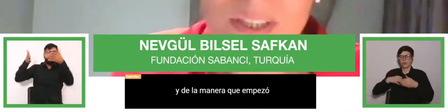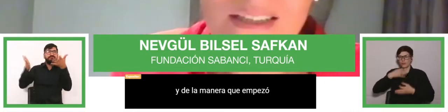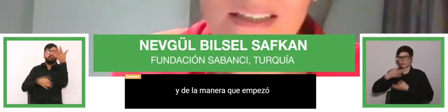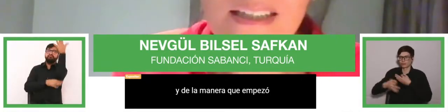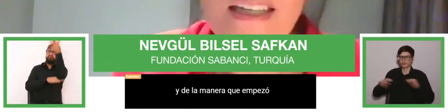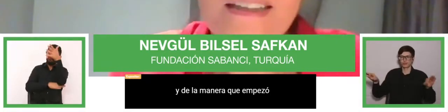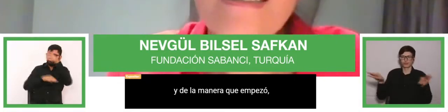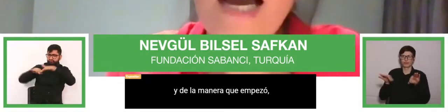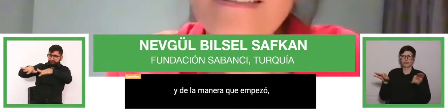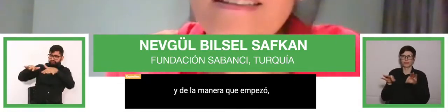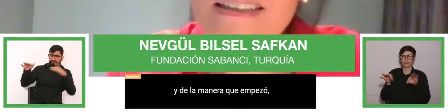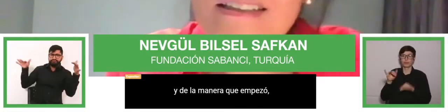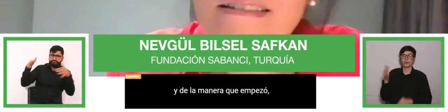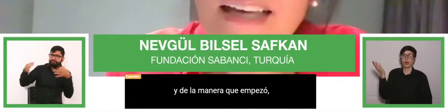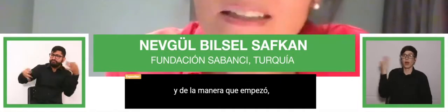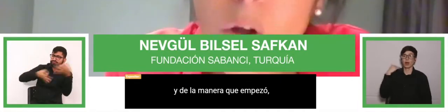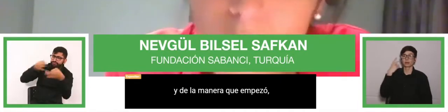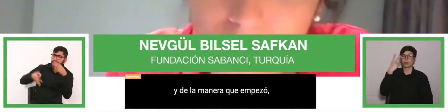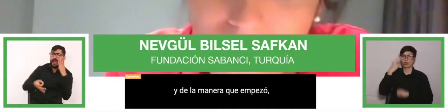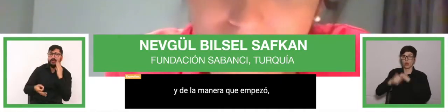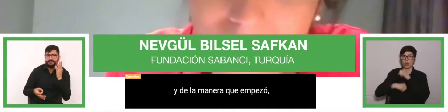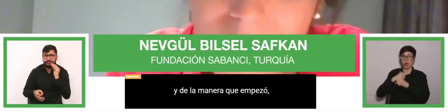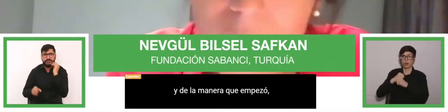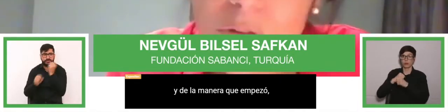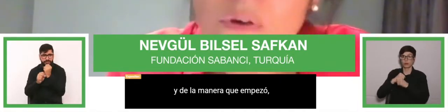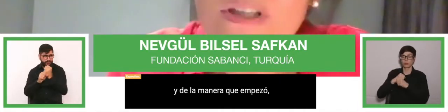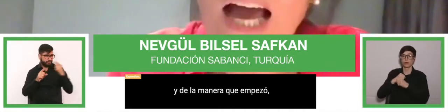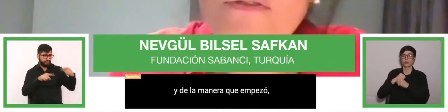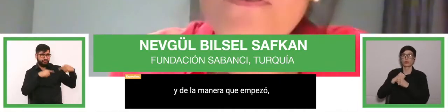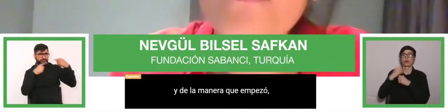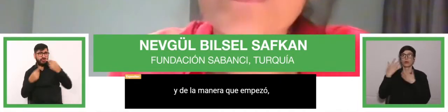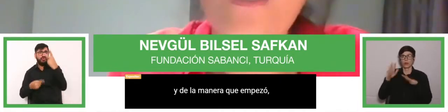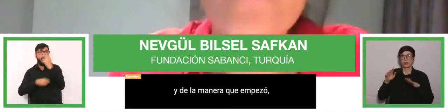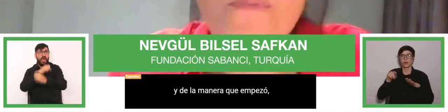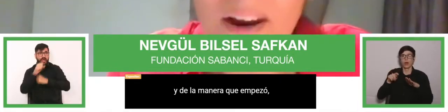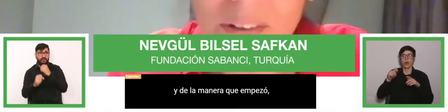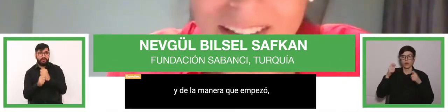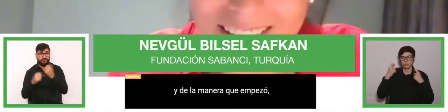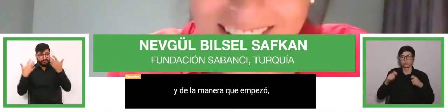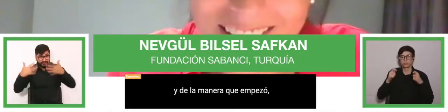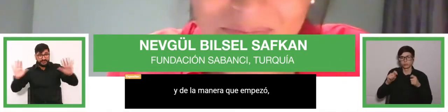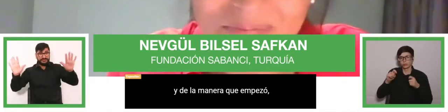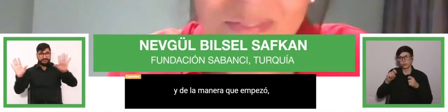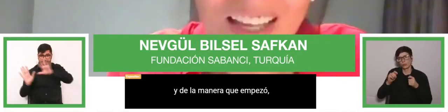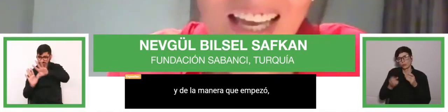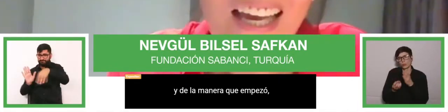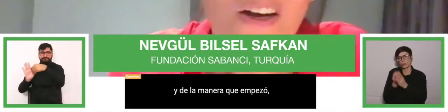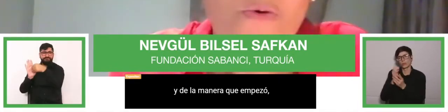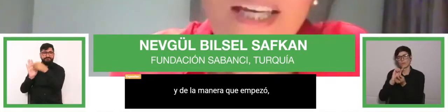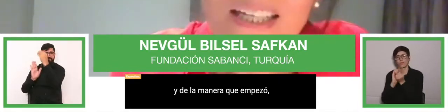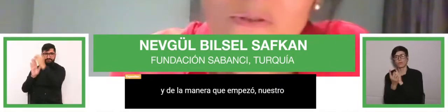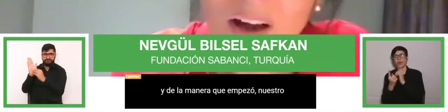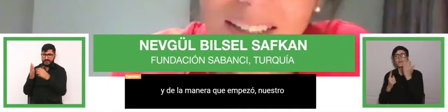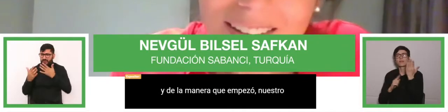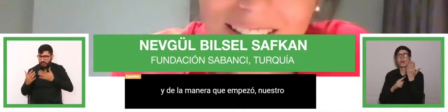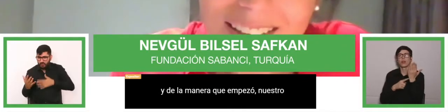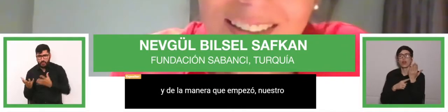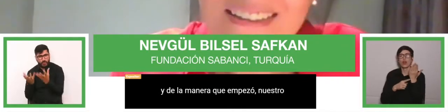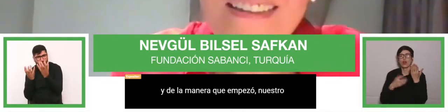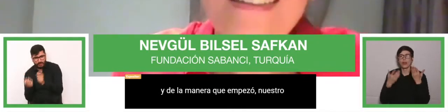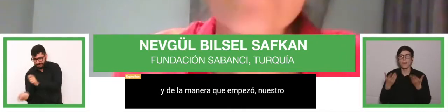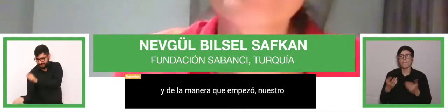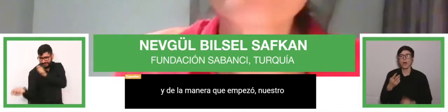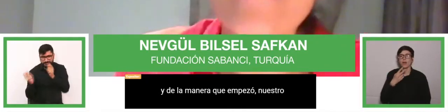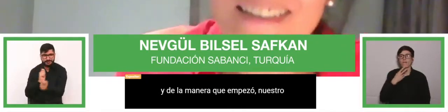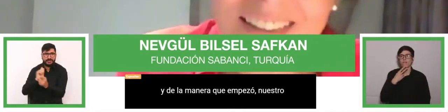2 years with the title Technologies for Life Without Barriers. We